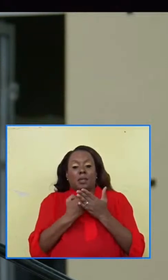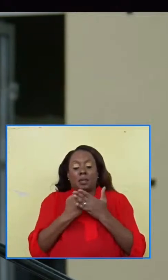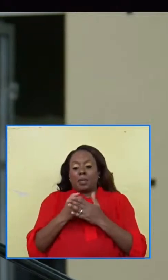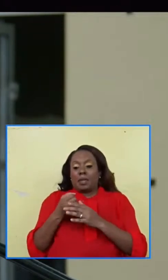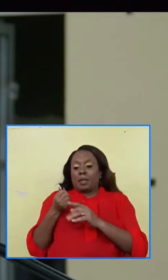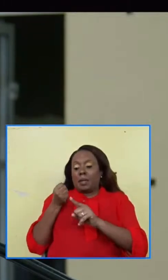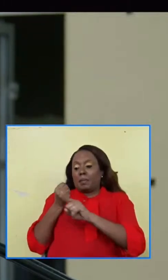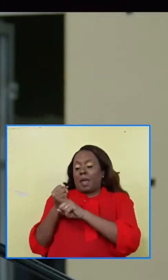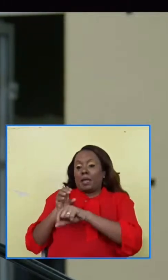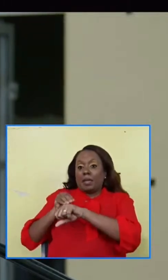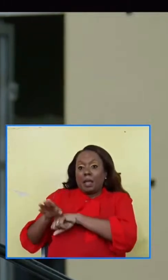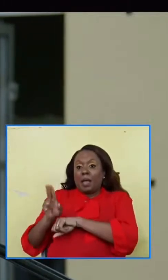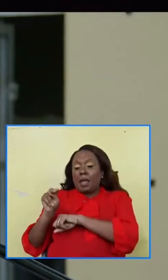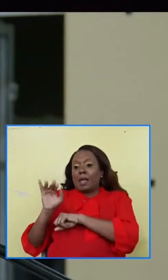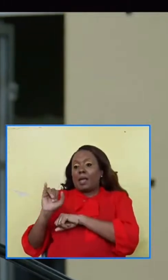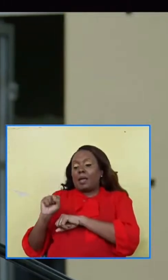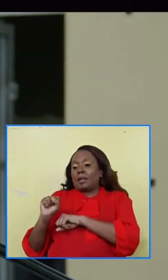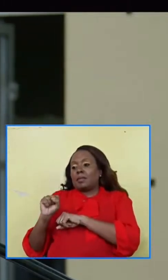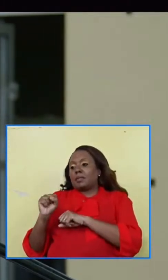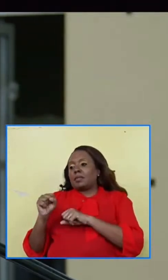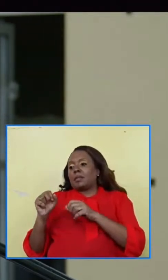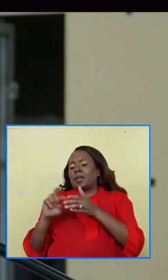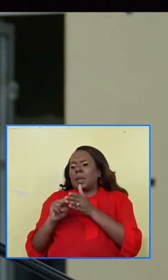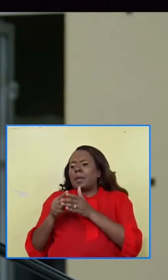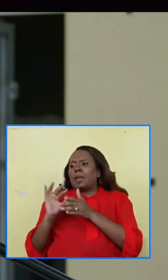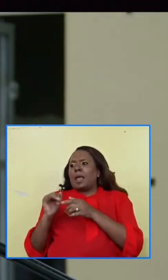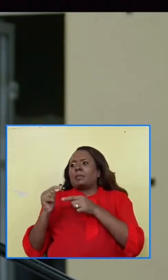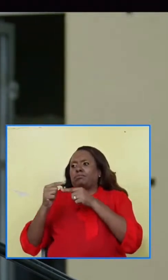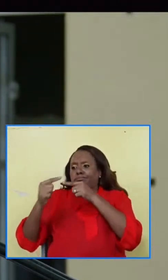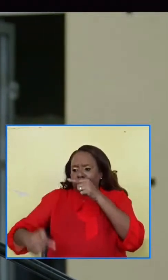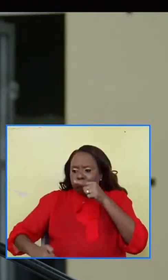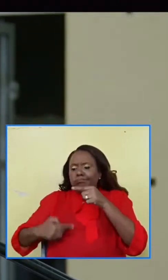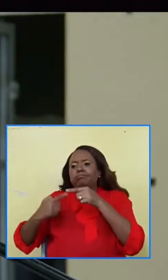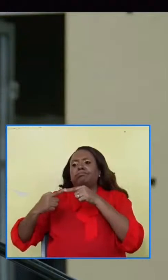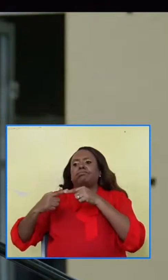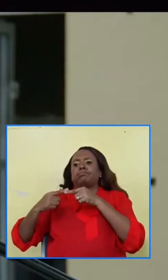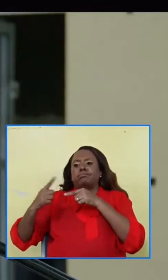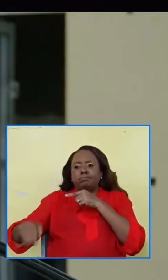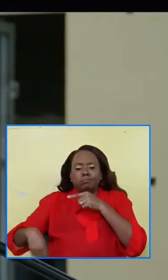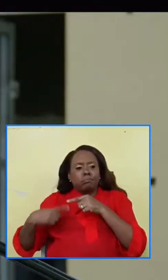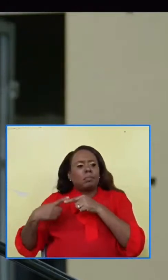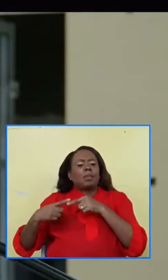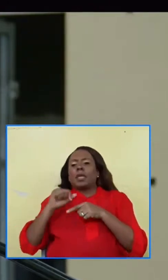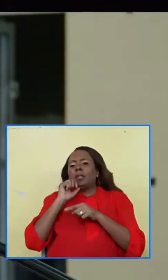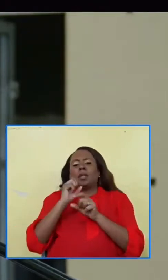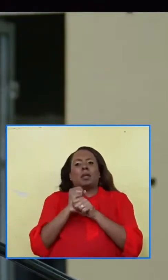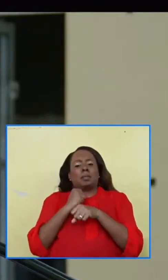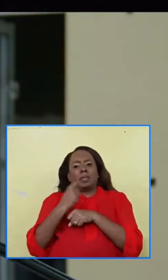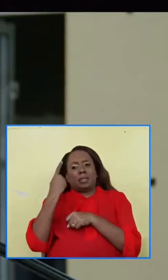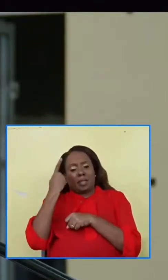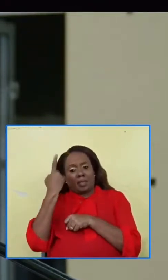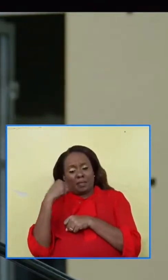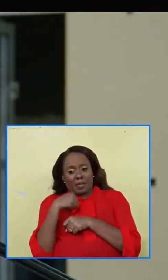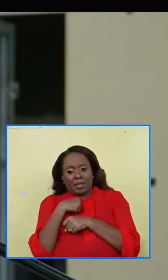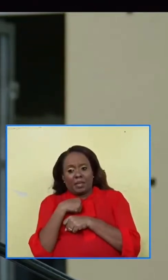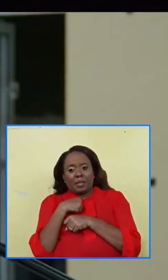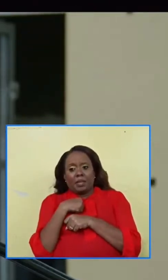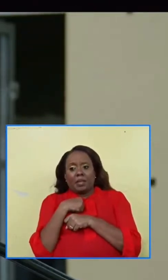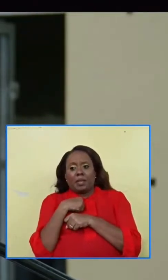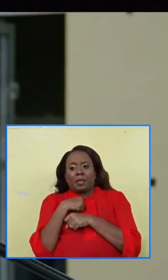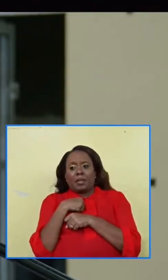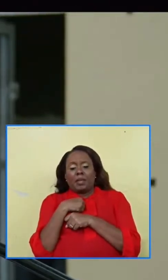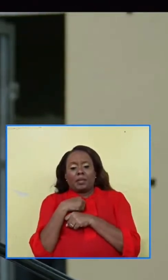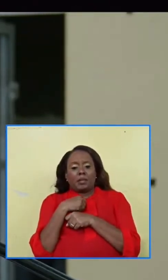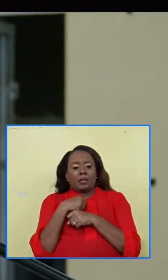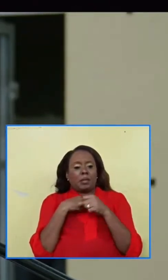NS. So it's like almost like a circular illogic. So it didn't make sense to me, because you can't have both, it's